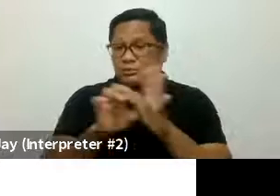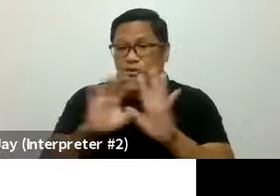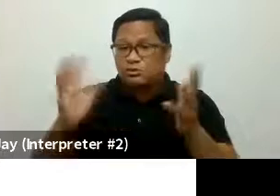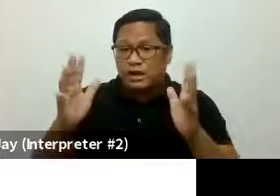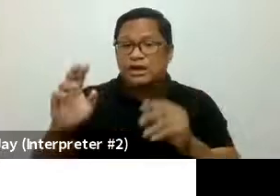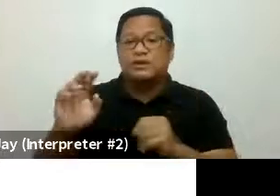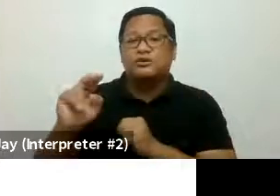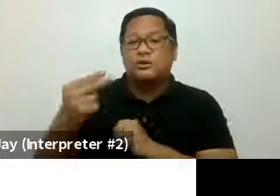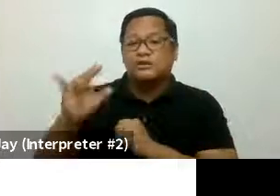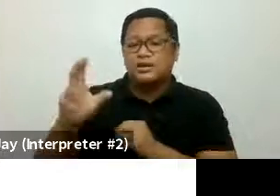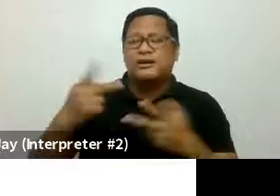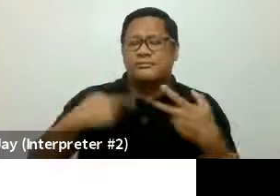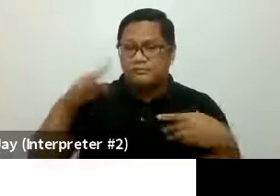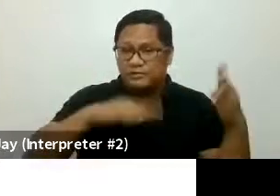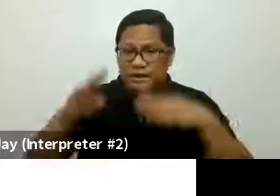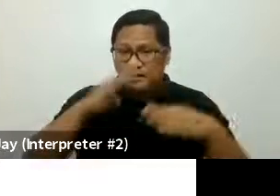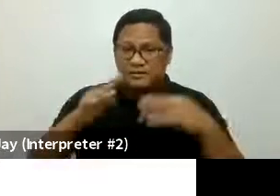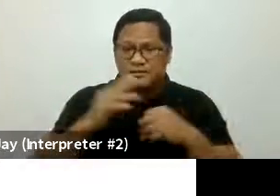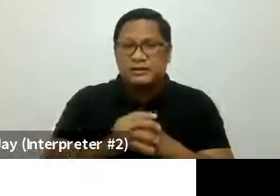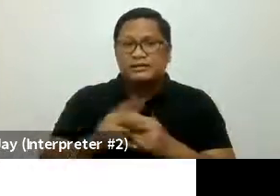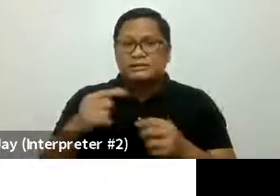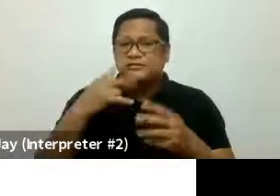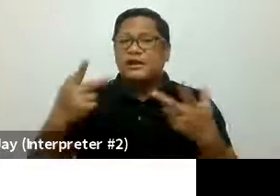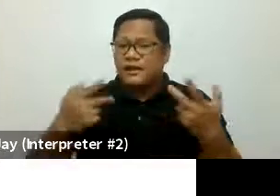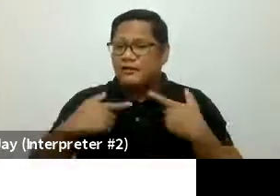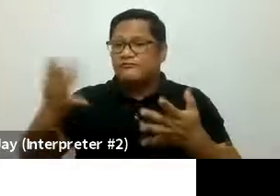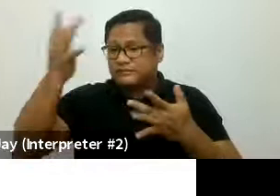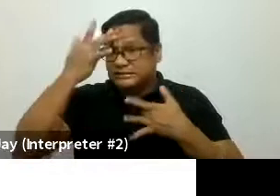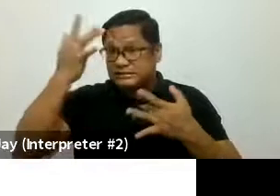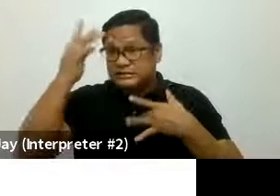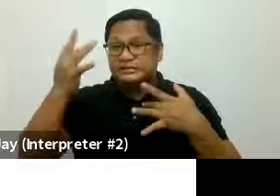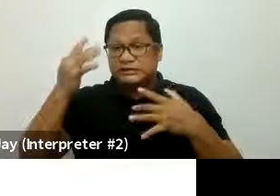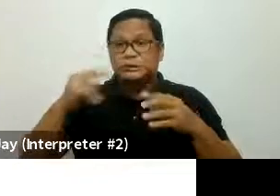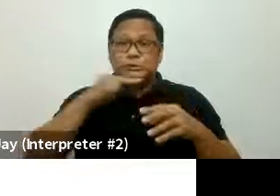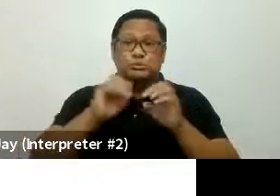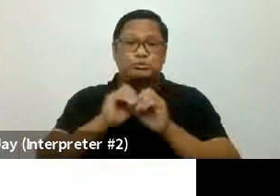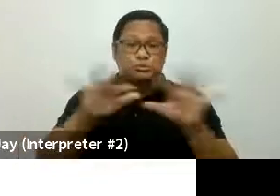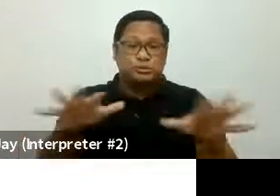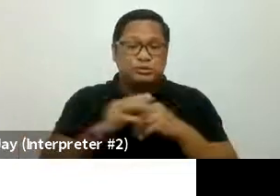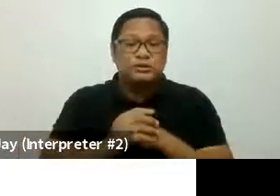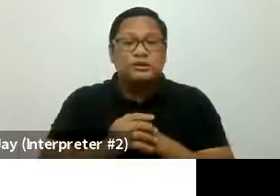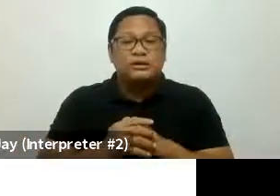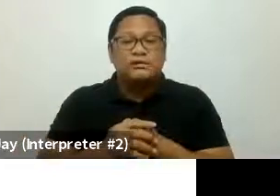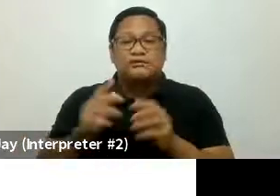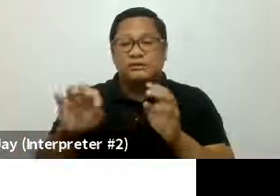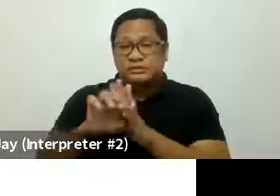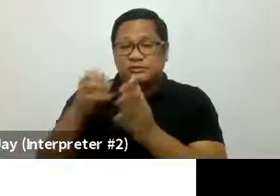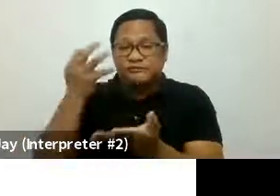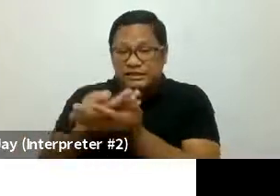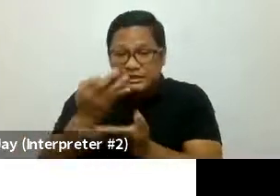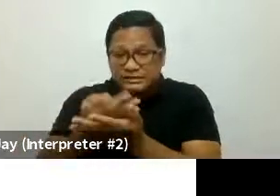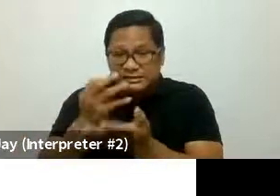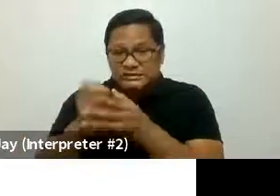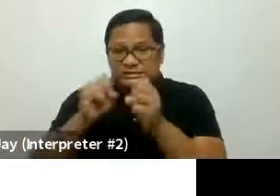including making your country vulnerable to disease outbreaks. And when we talk about underfinanced health system,